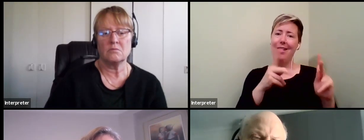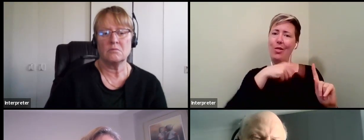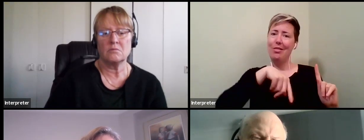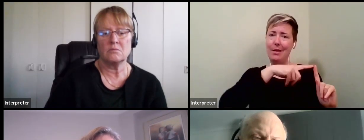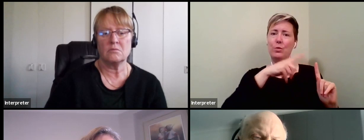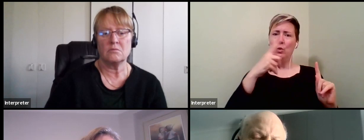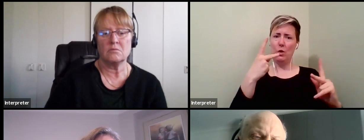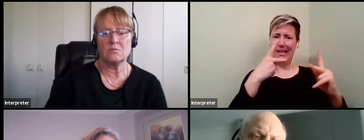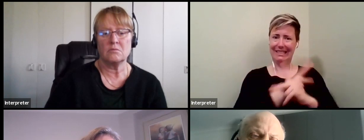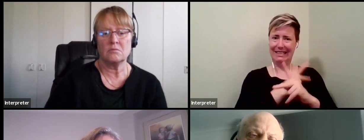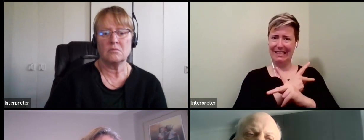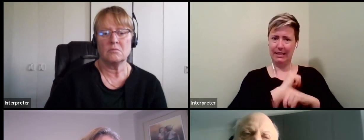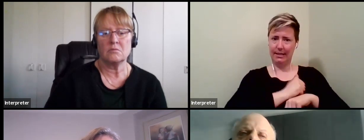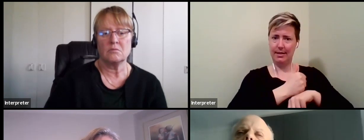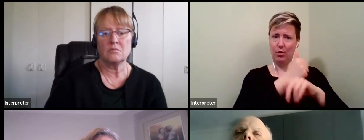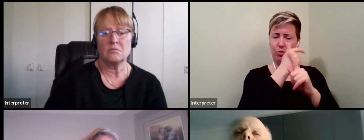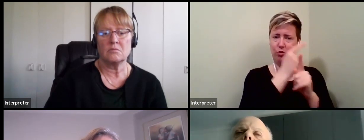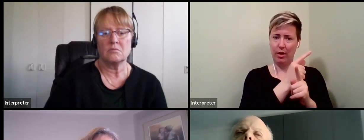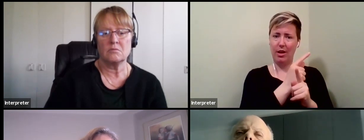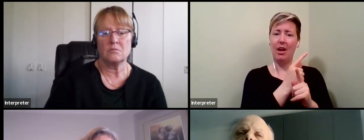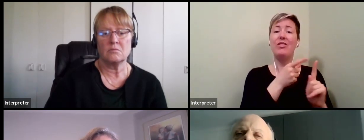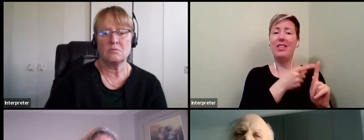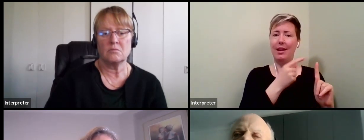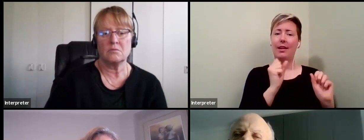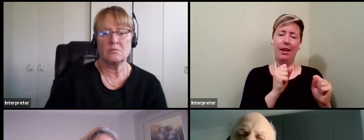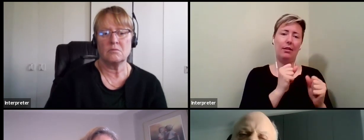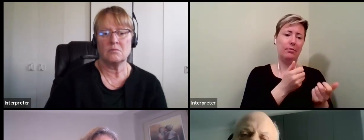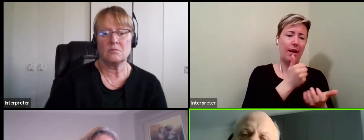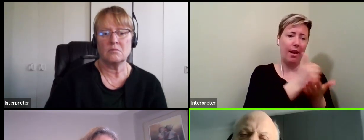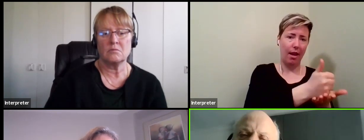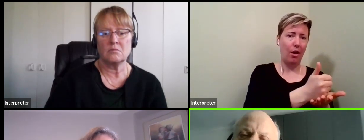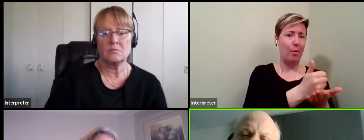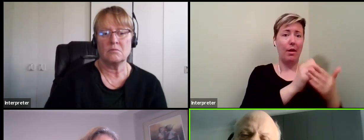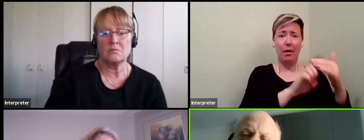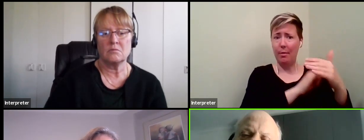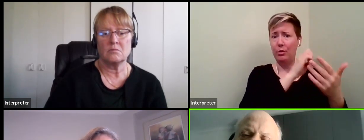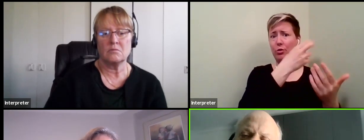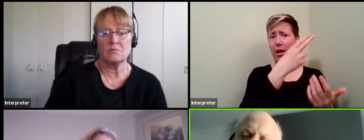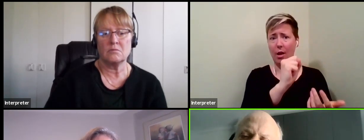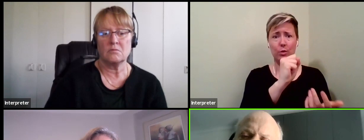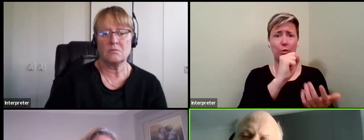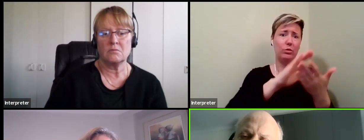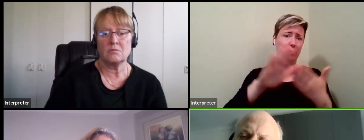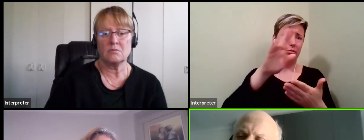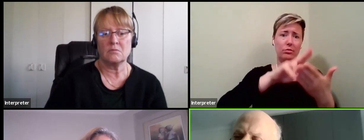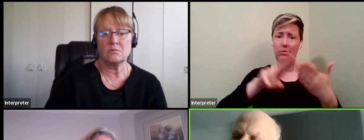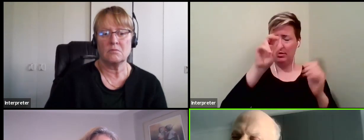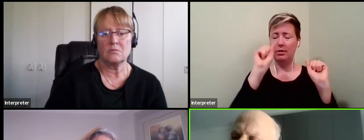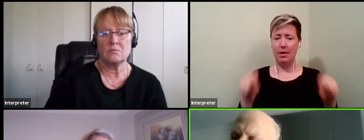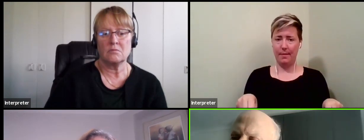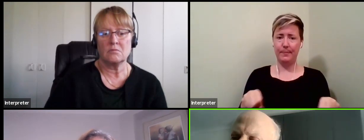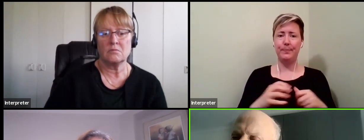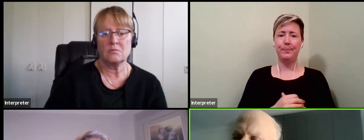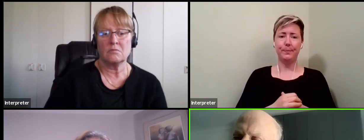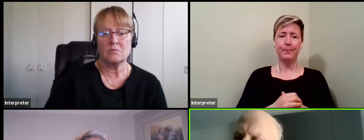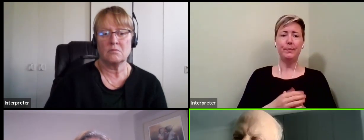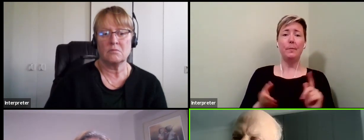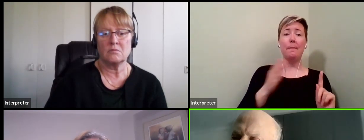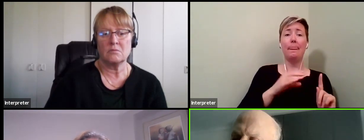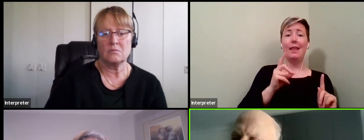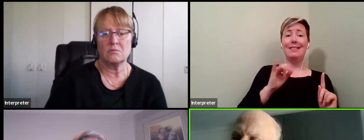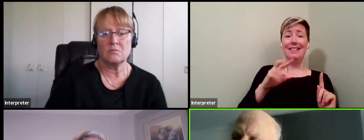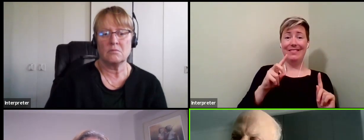with the primary, secondary, and tertiary education. And at this point, we realize that we won't get all the